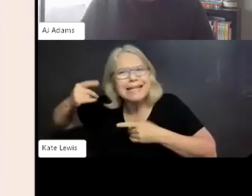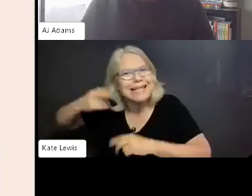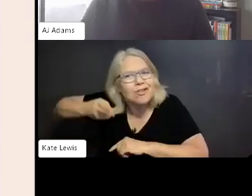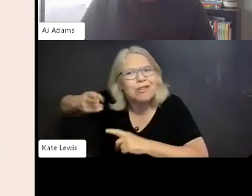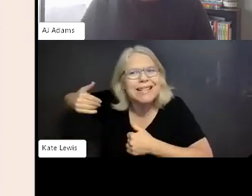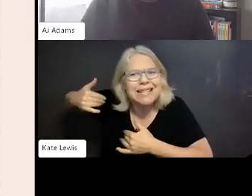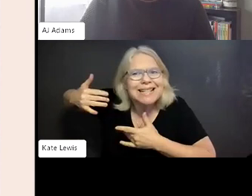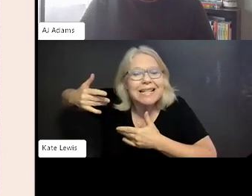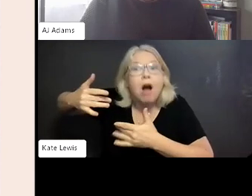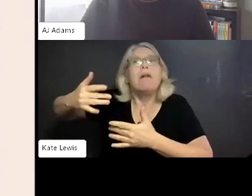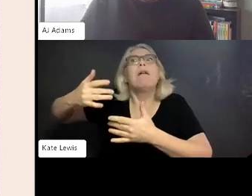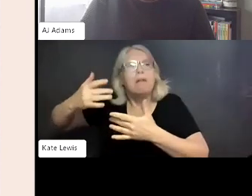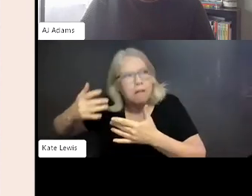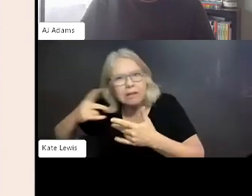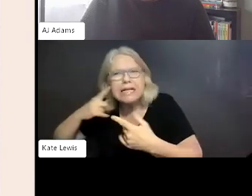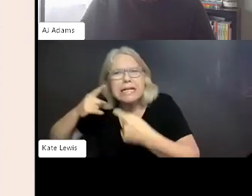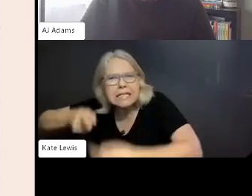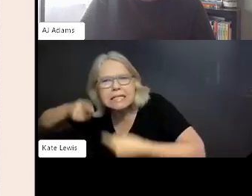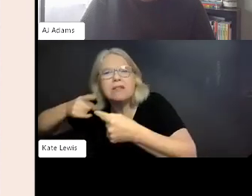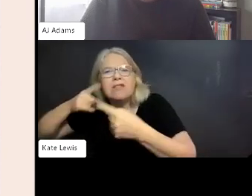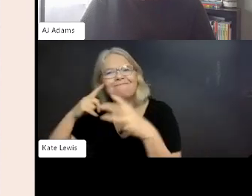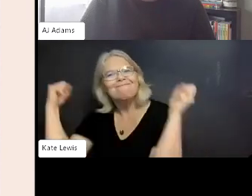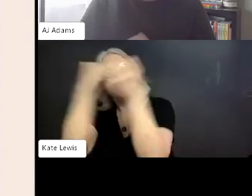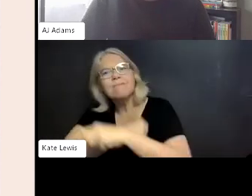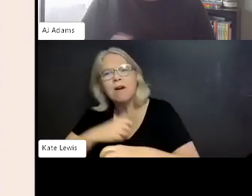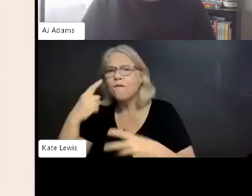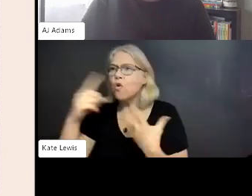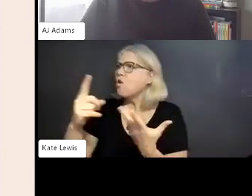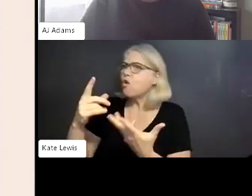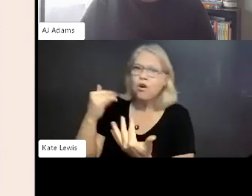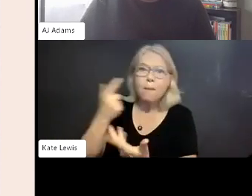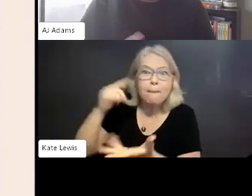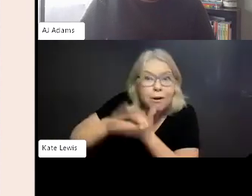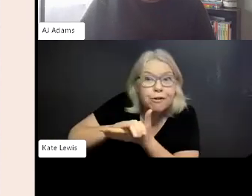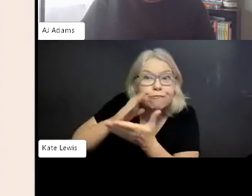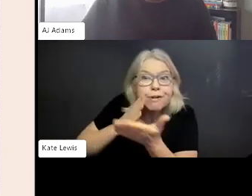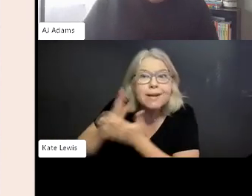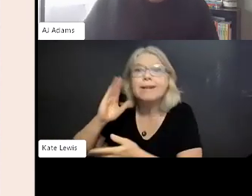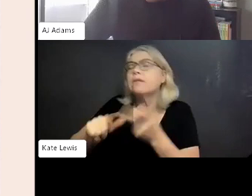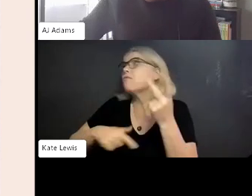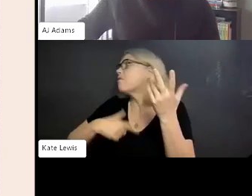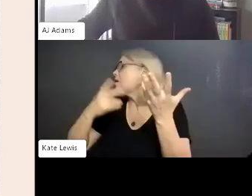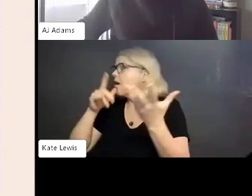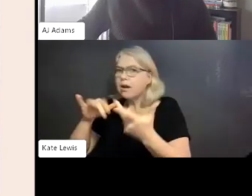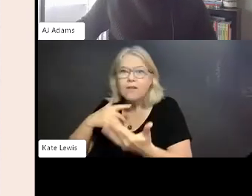many, many other things, including human rights wins. And Egale has been part of a lot of these wins as